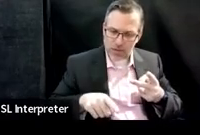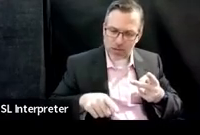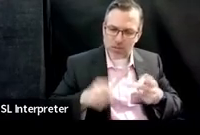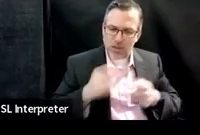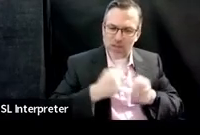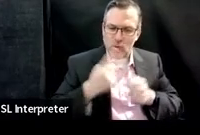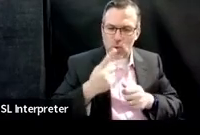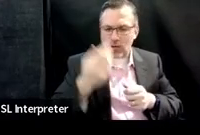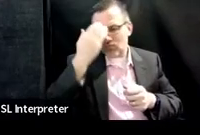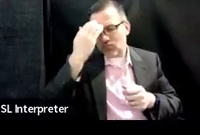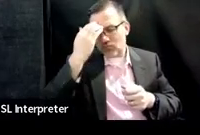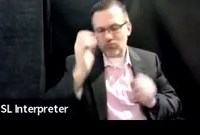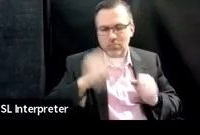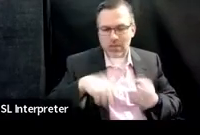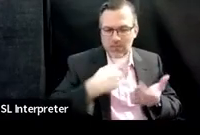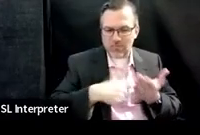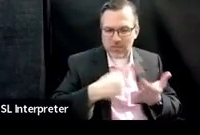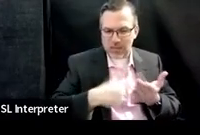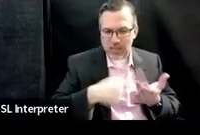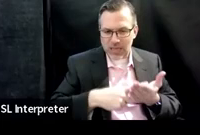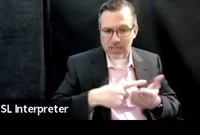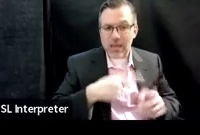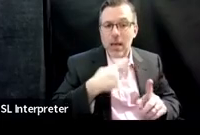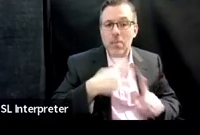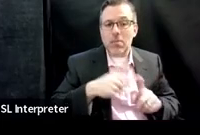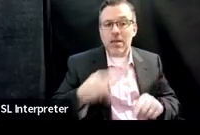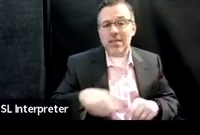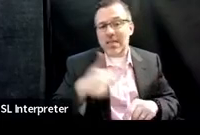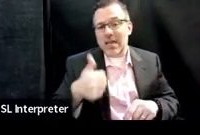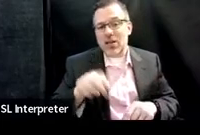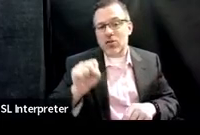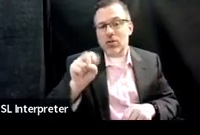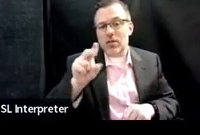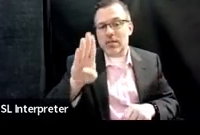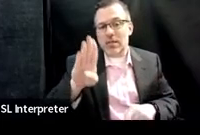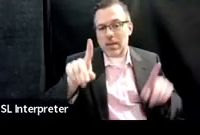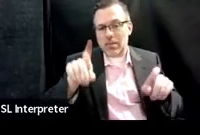programming, and those subtests that were considered and the scores.